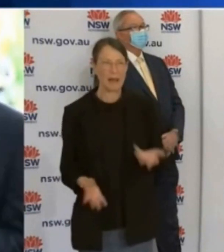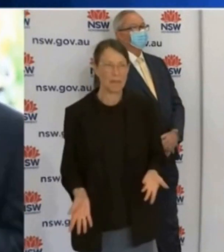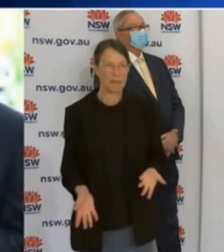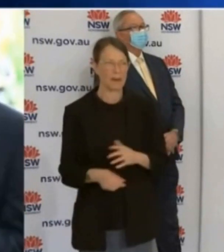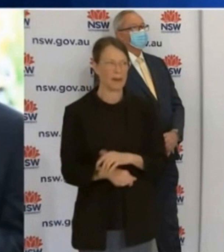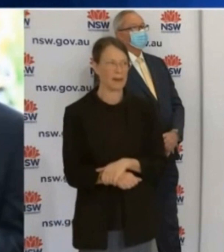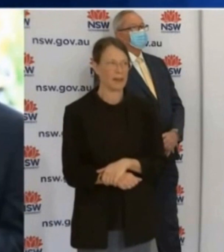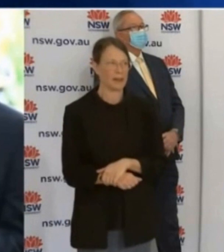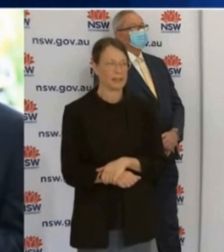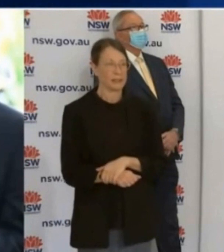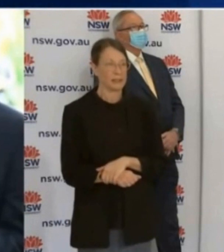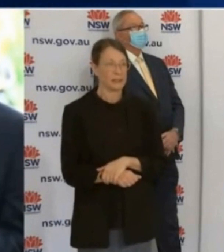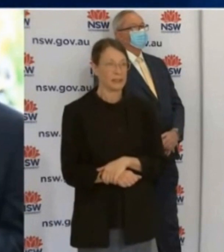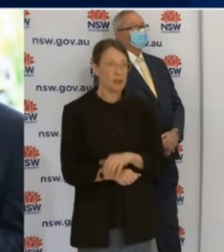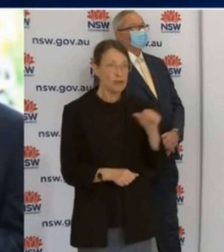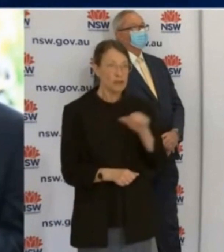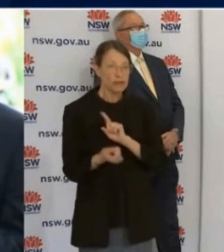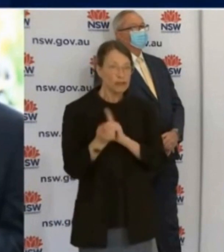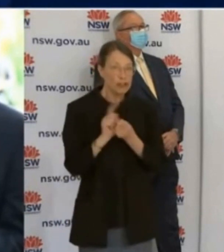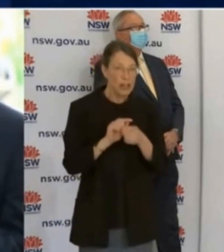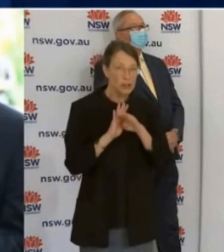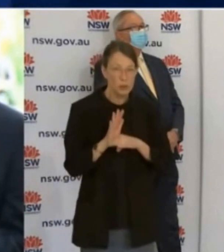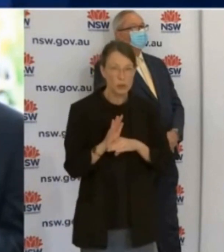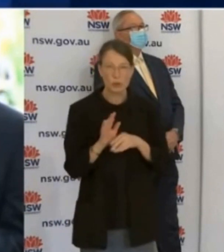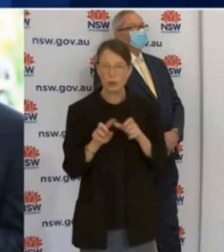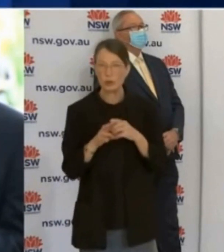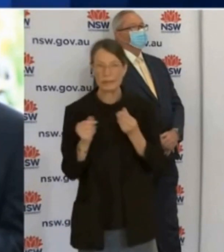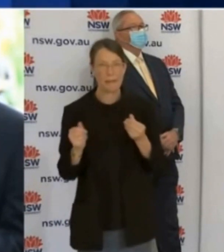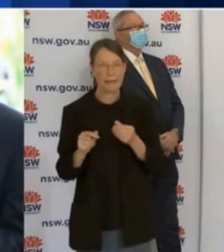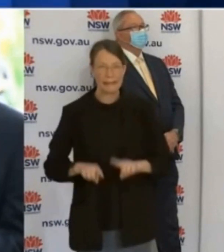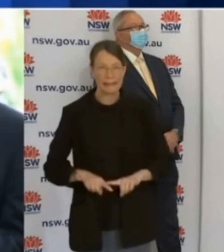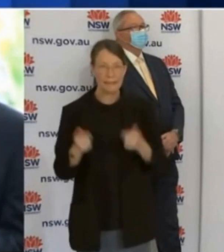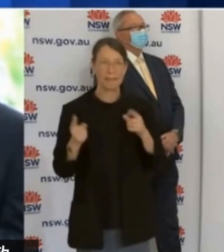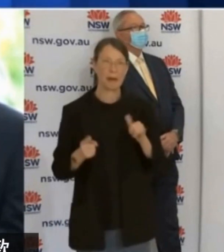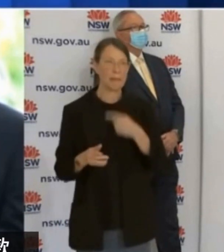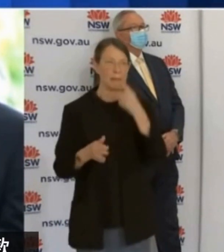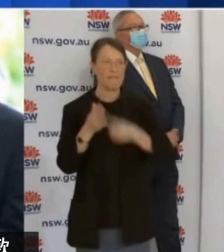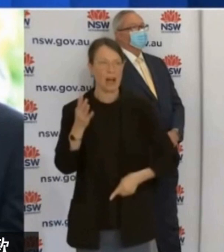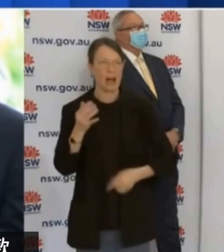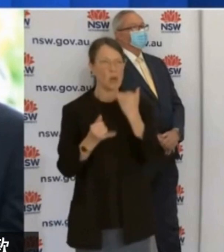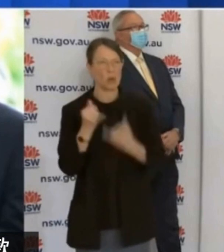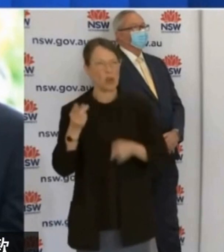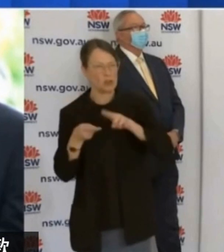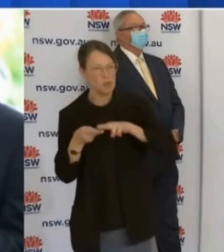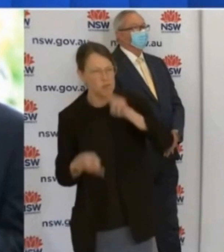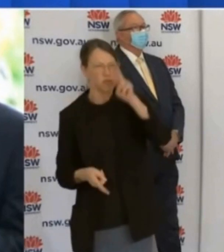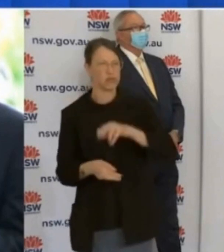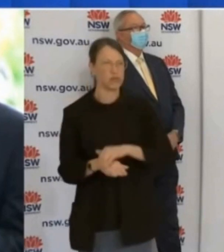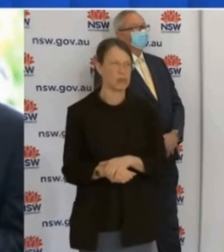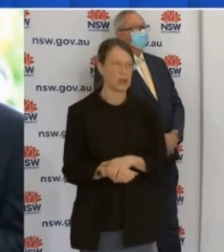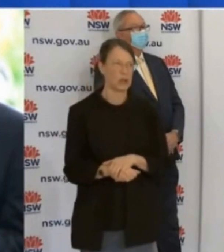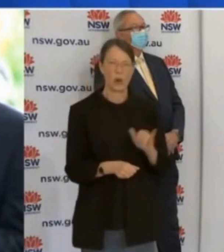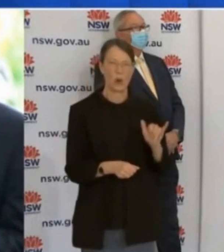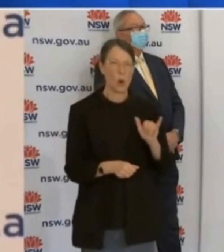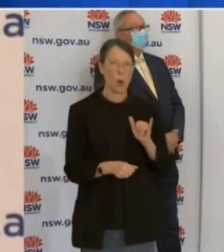it fair to assume that we need to do something different? Is it increased fines for not complying? Is it, is it the curfews? Is it the rings of